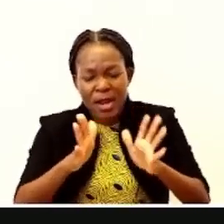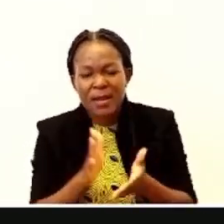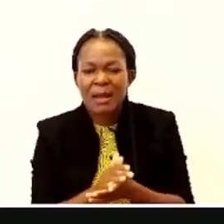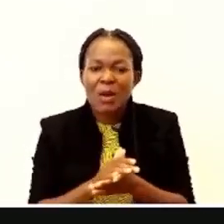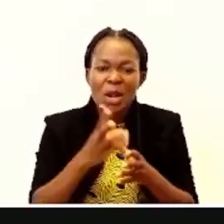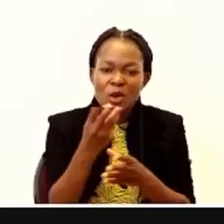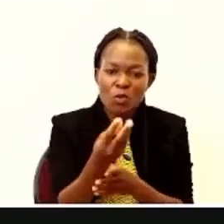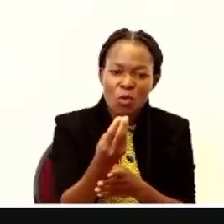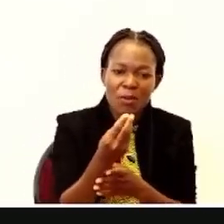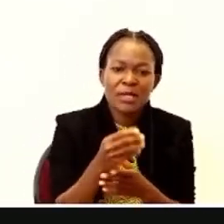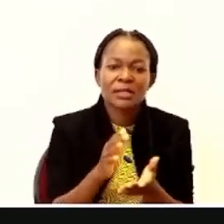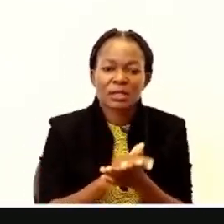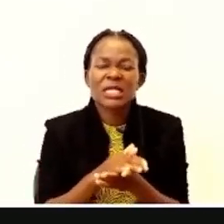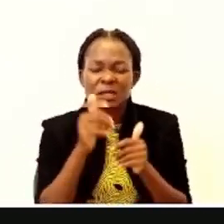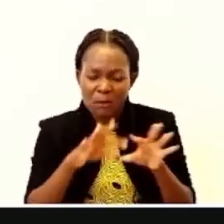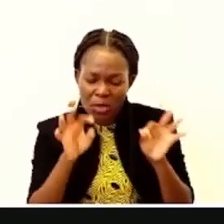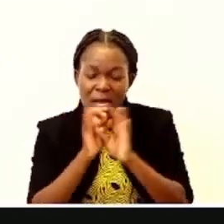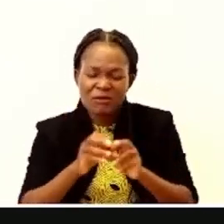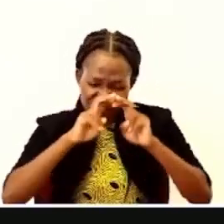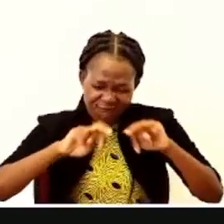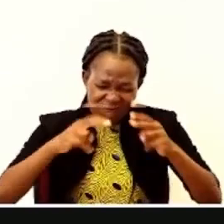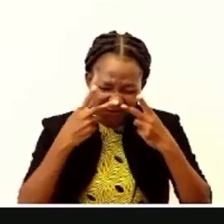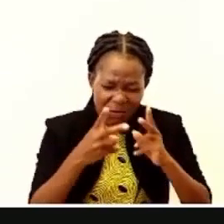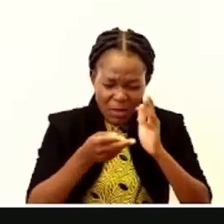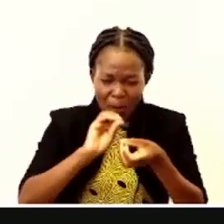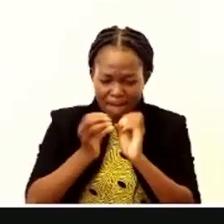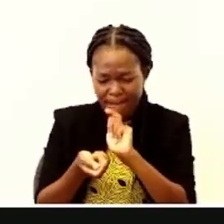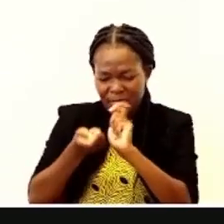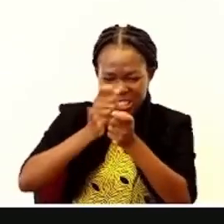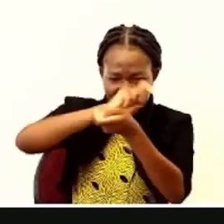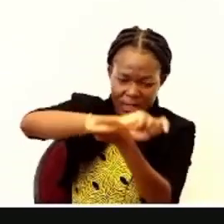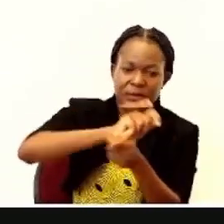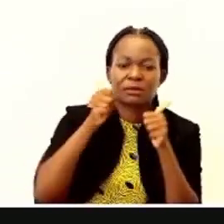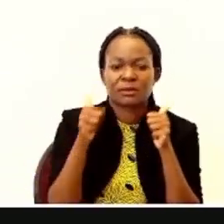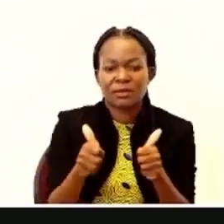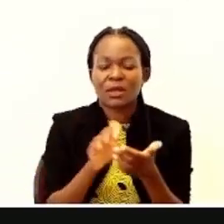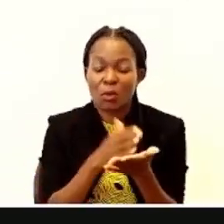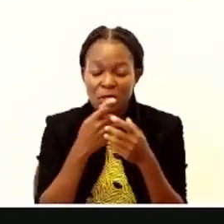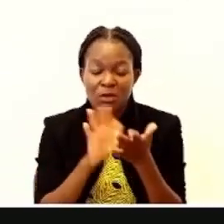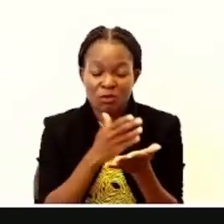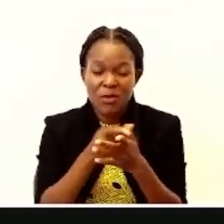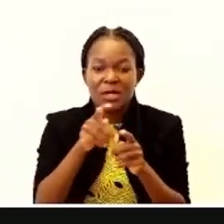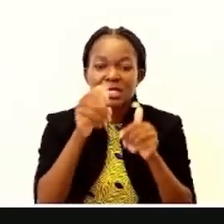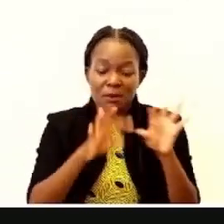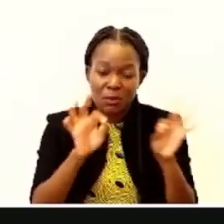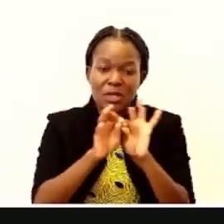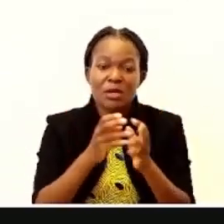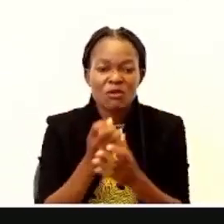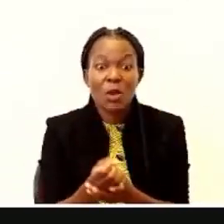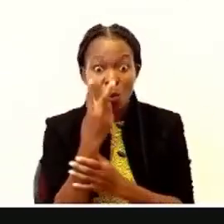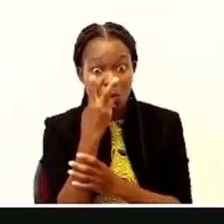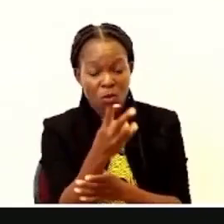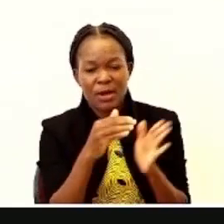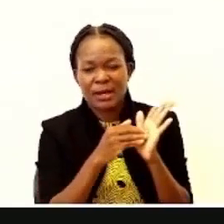our economics really needs to fundamentally change. And I think we need to reflect strongly and very